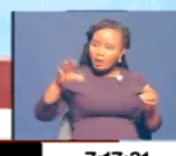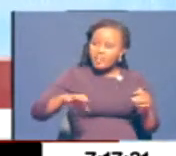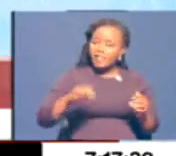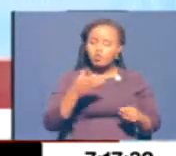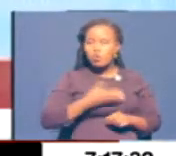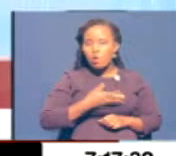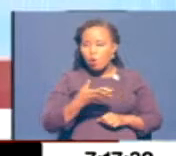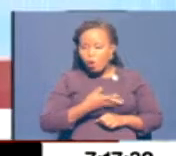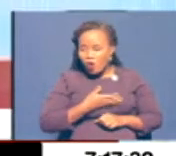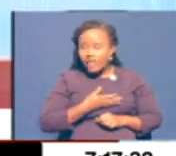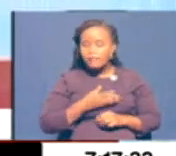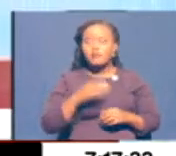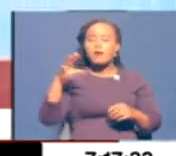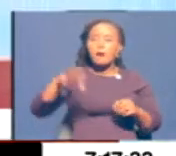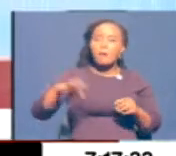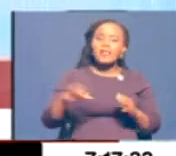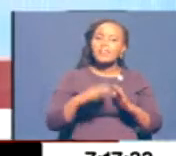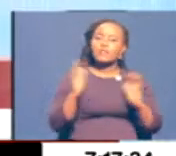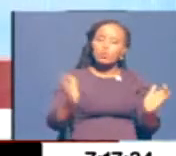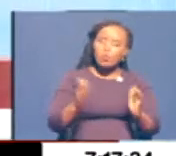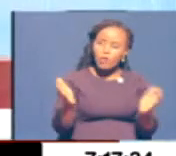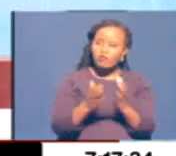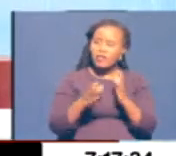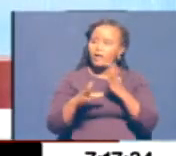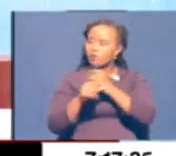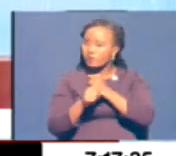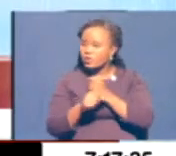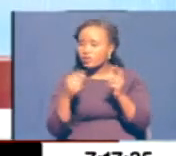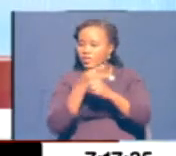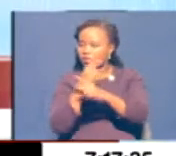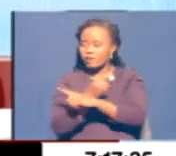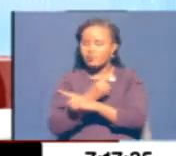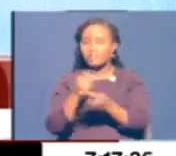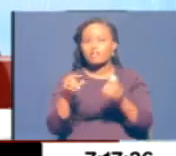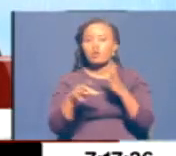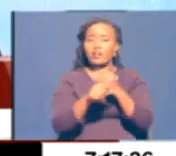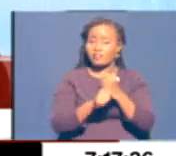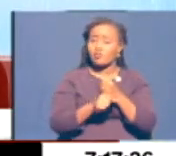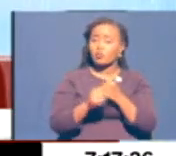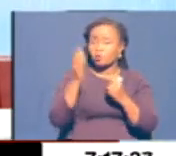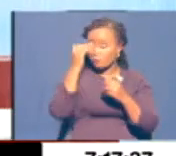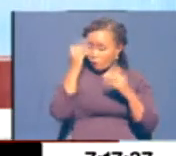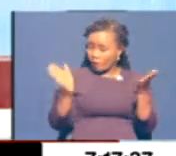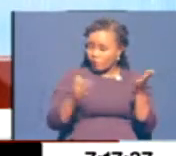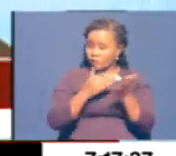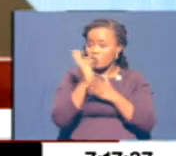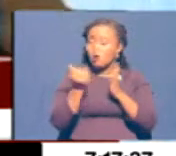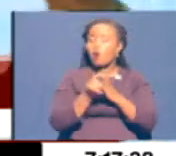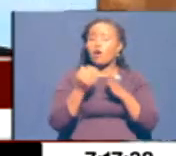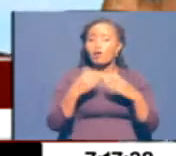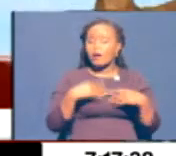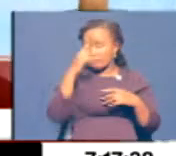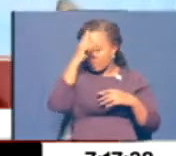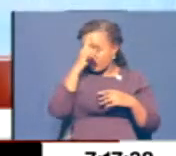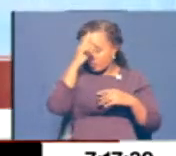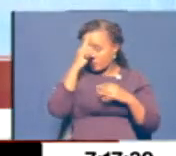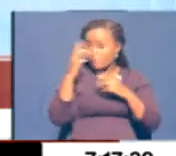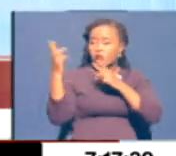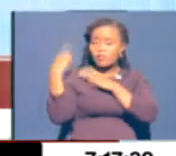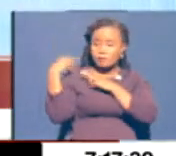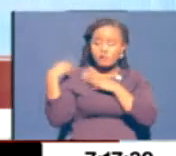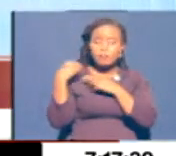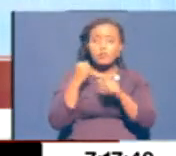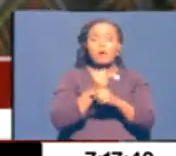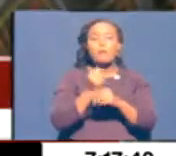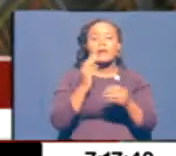matatu welfare associations in various areas, and matatu SACCOs, because they bring together critical role players in reaching out to our population